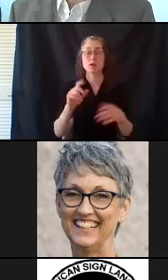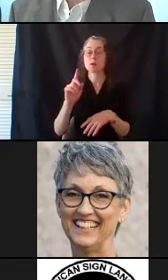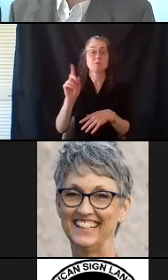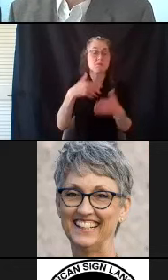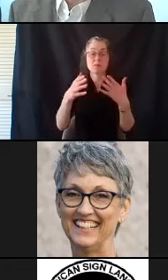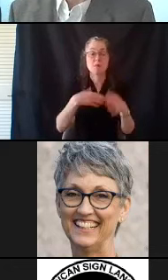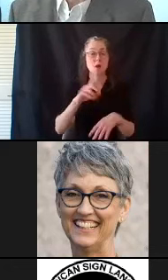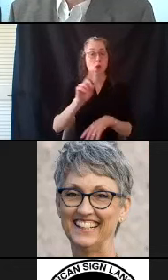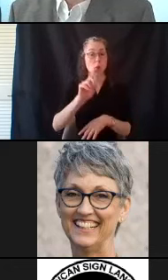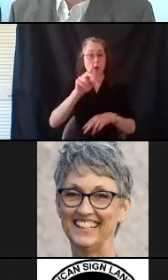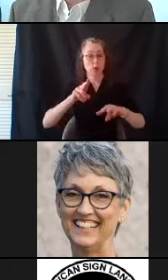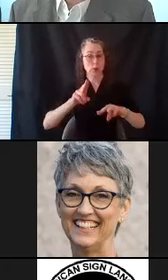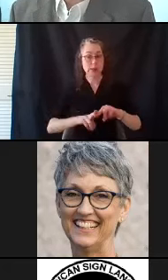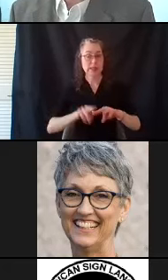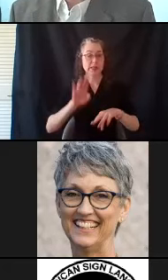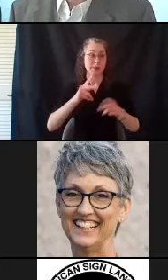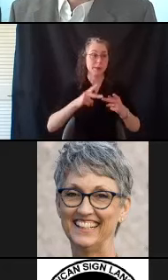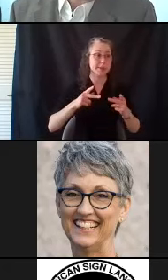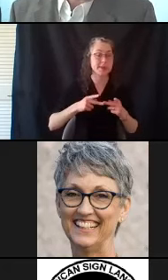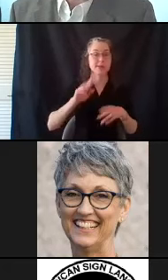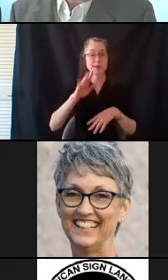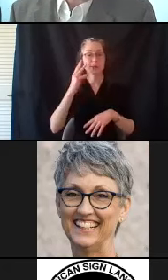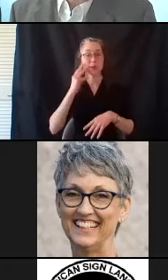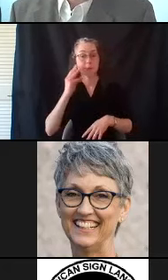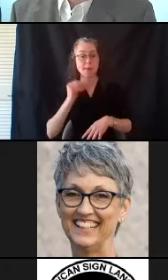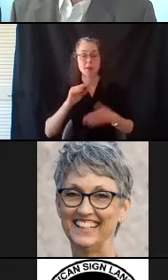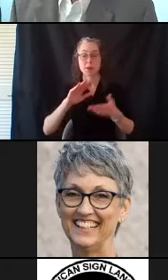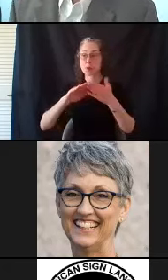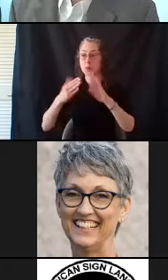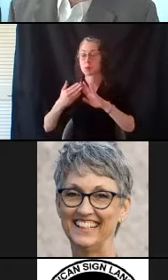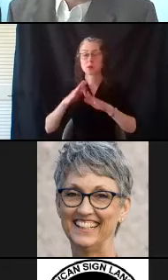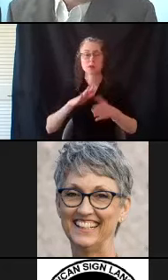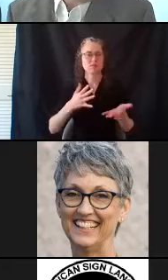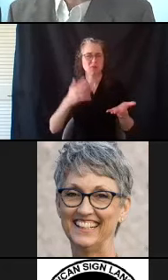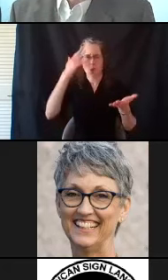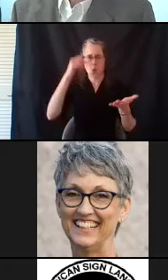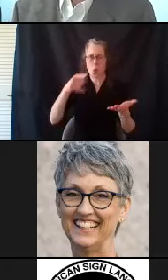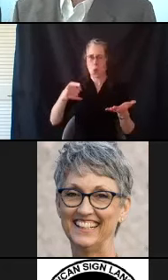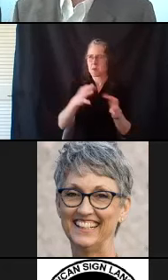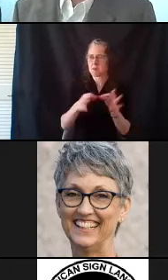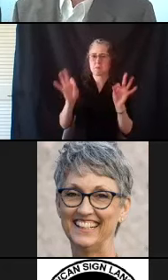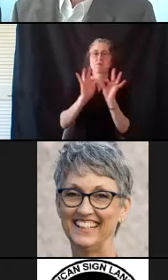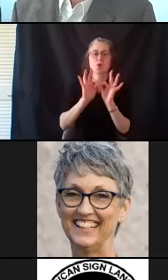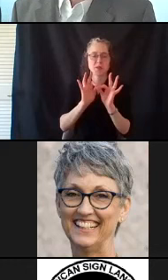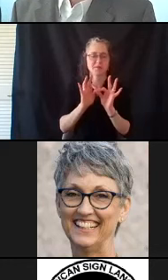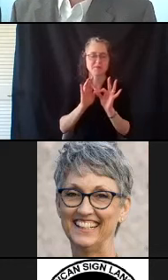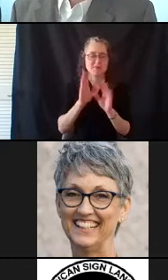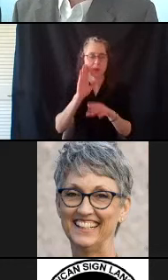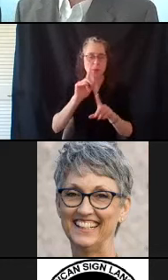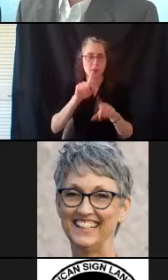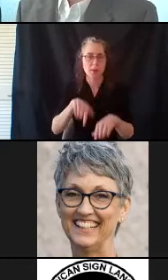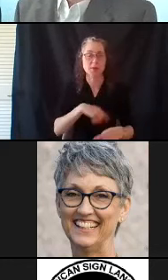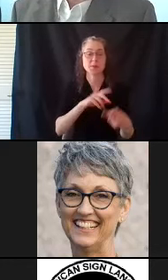sitting in the audience, whatever your position is, we're in the community, why should you care about it? And we'll answer that. What